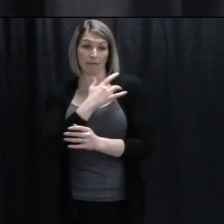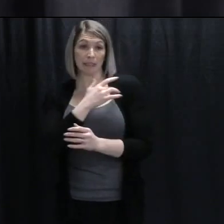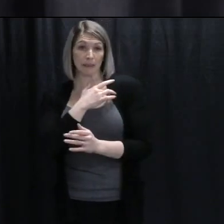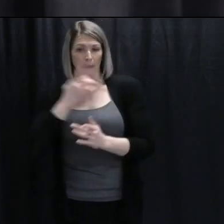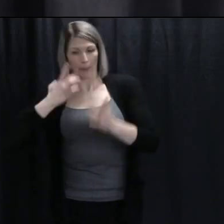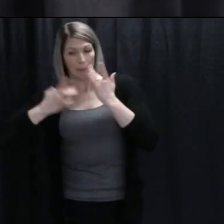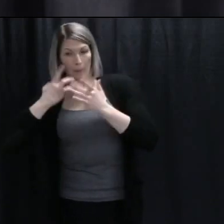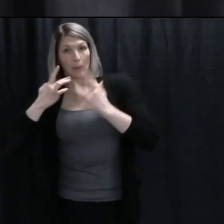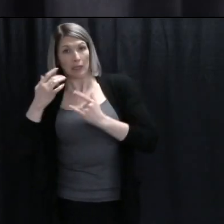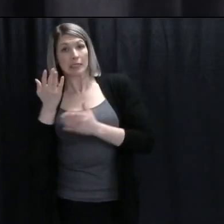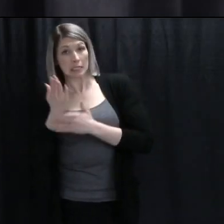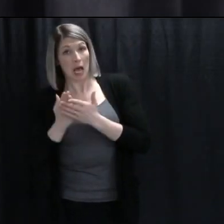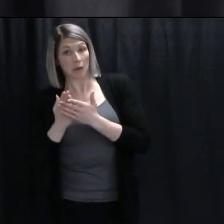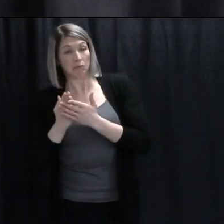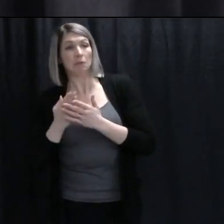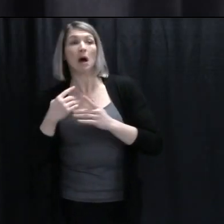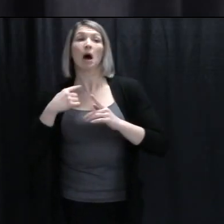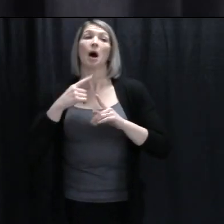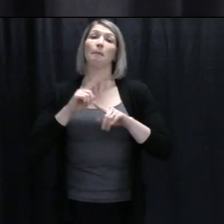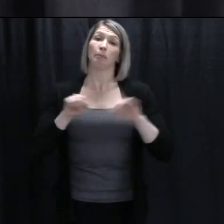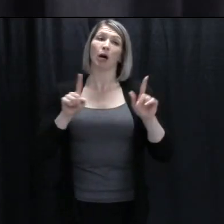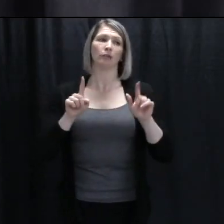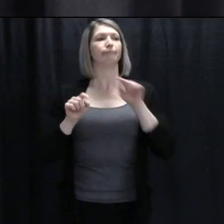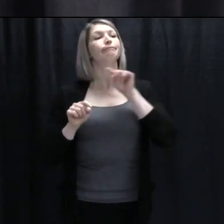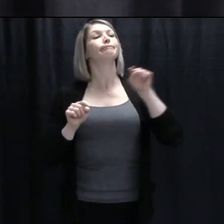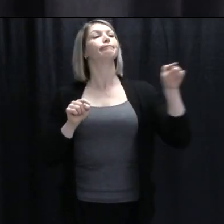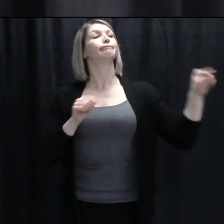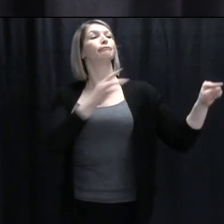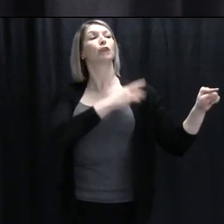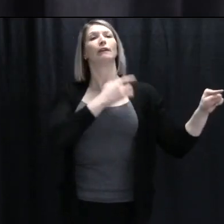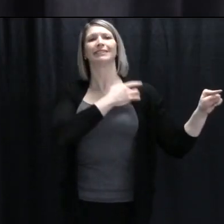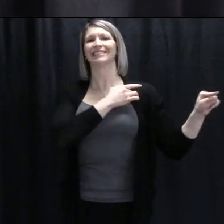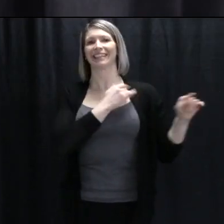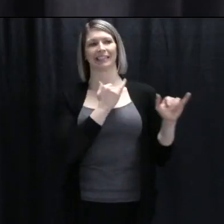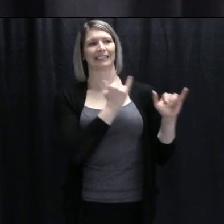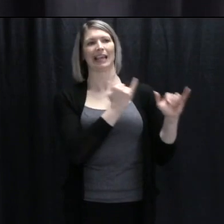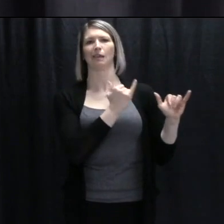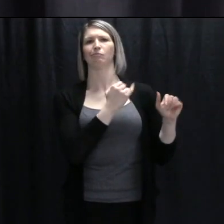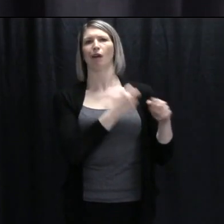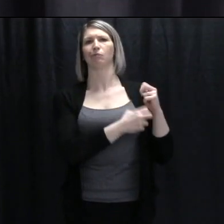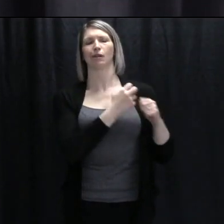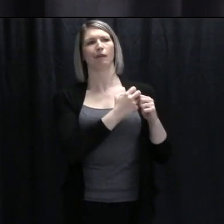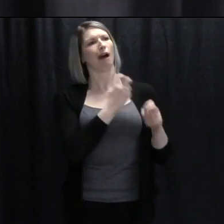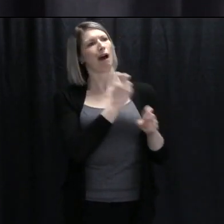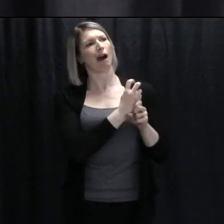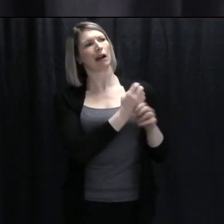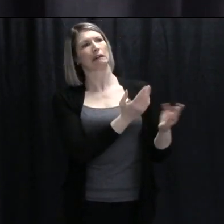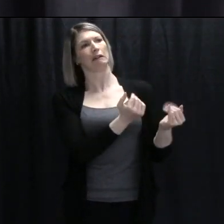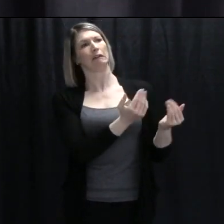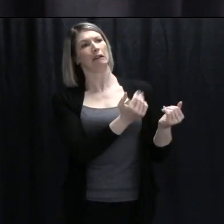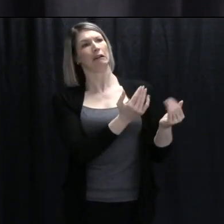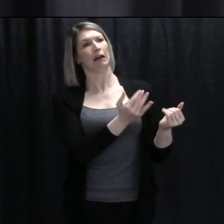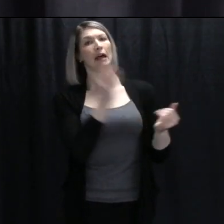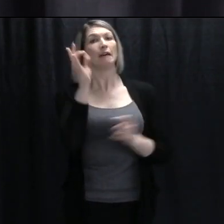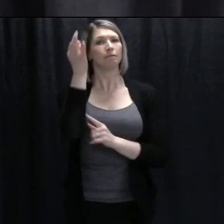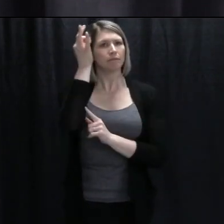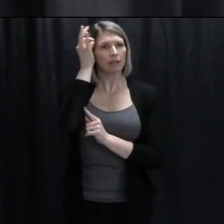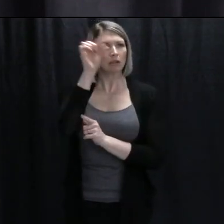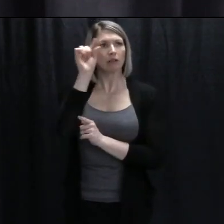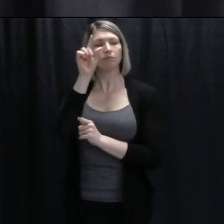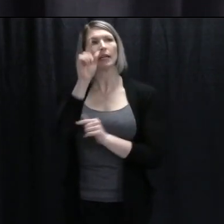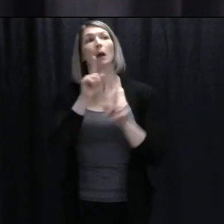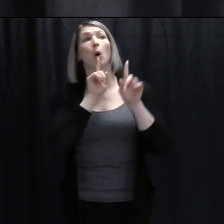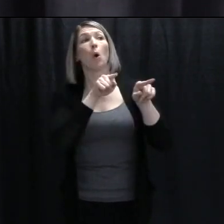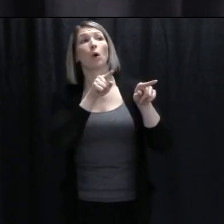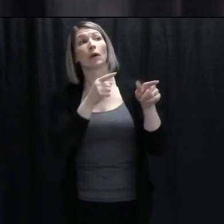at the federal and international level to try and source these materials and these pieces